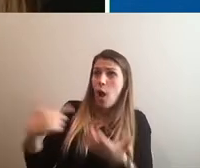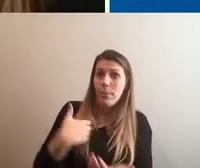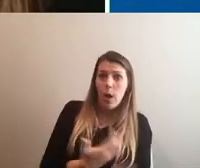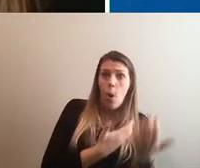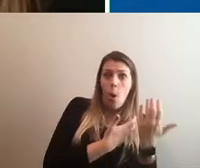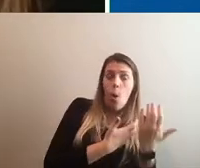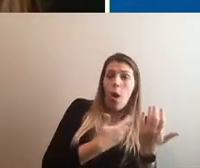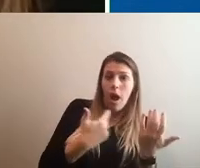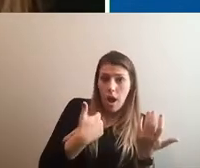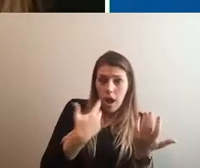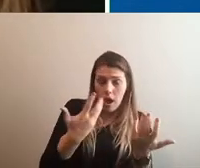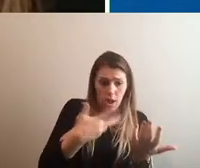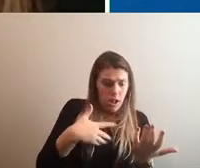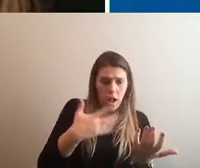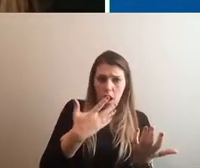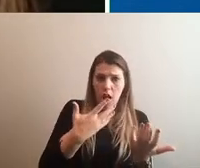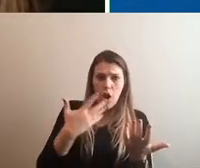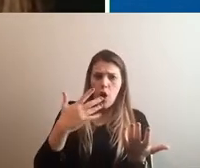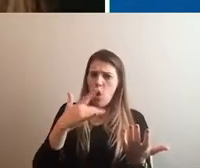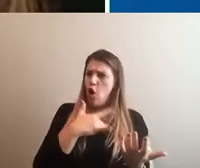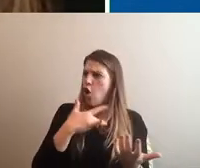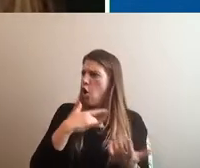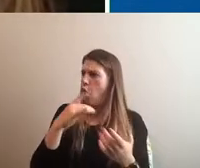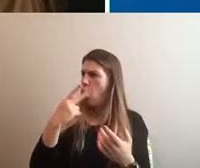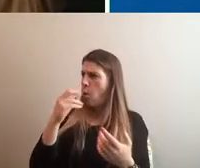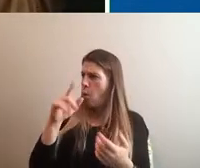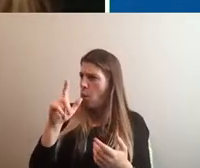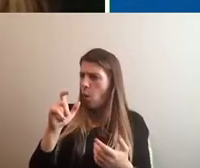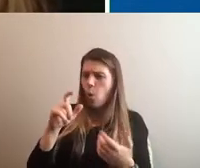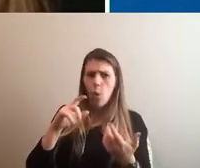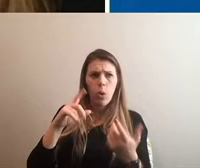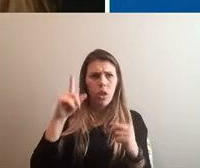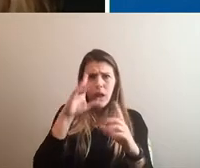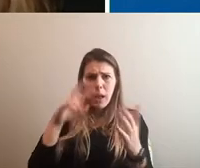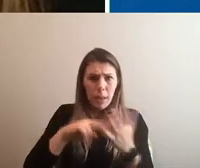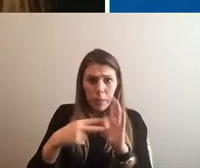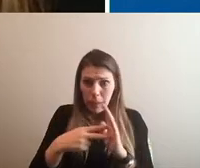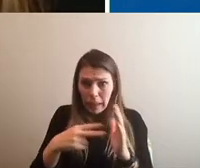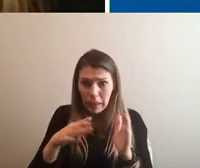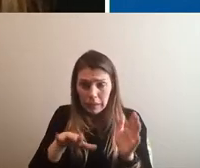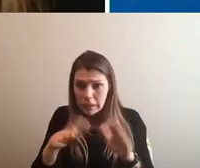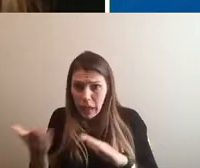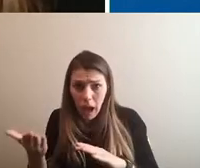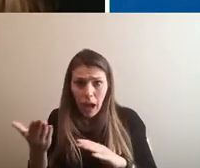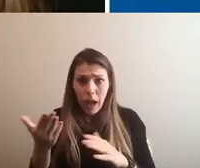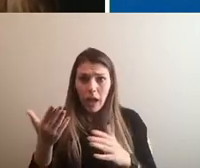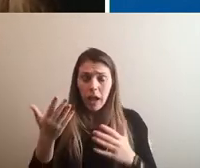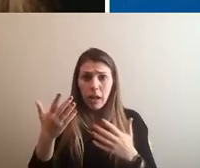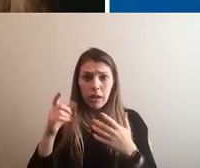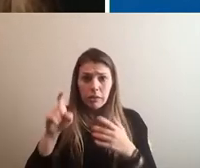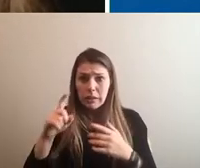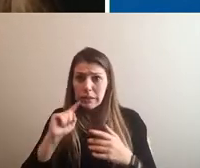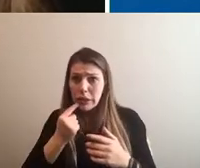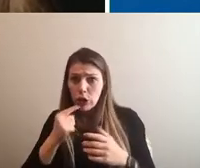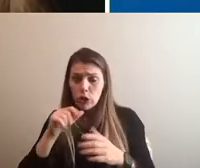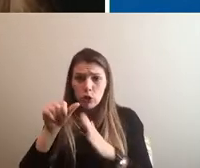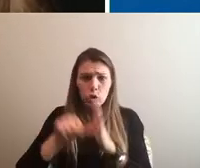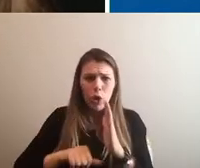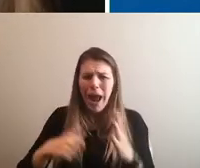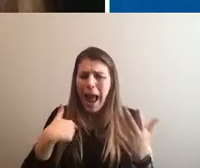had no idea what those heart holes would even mean, and if she would die or if there would need to be some intervention. So it